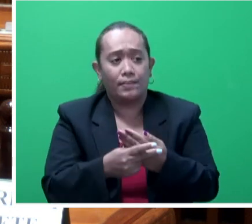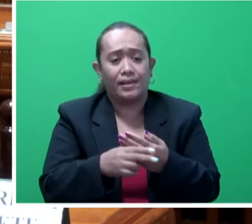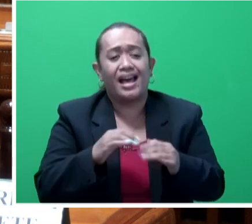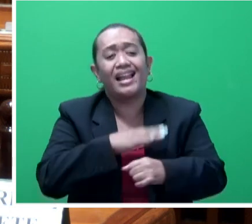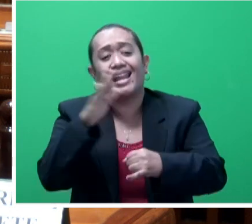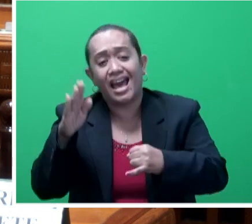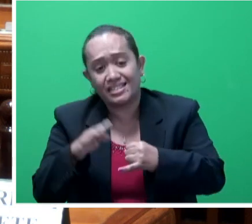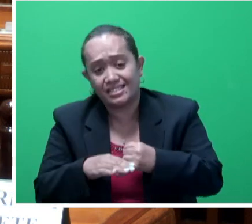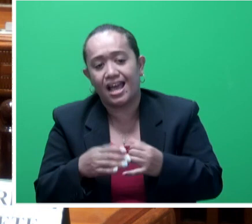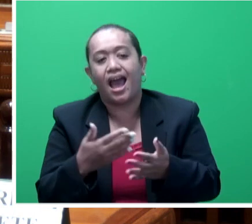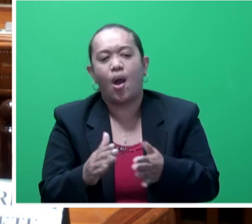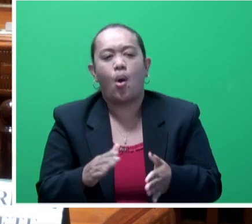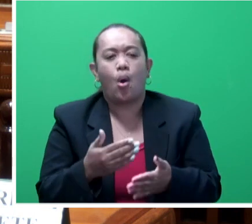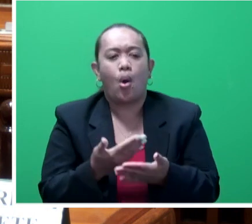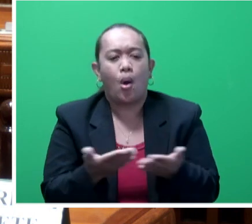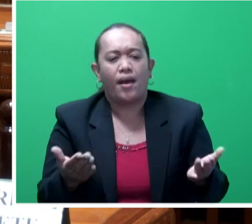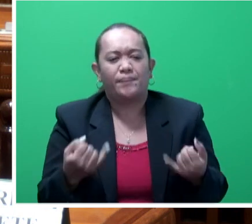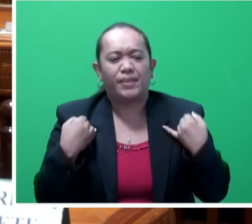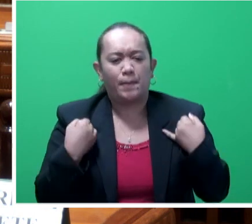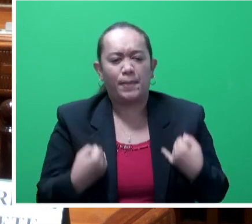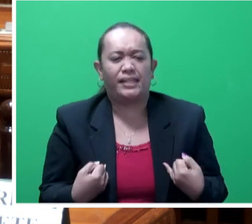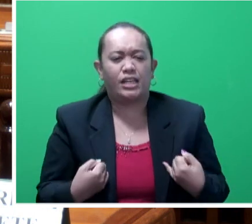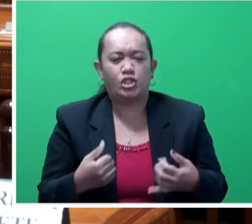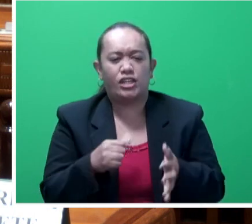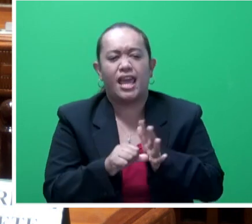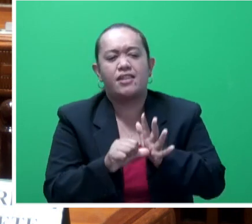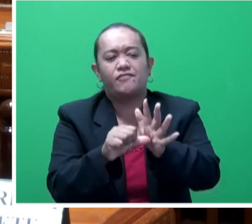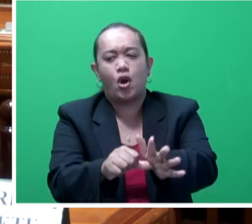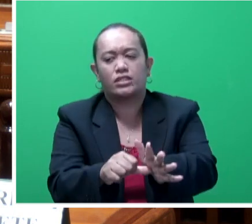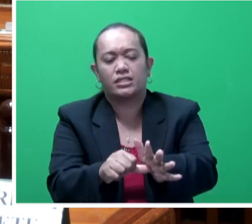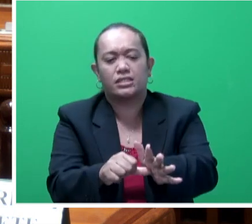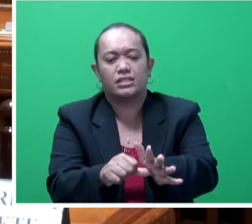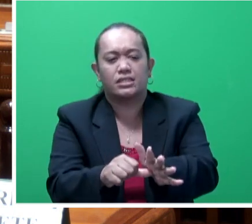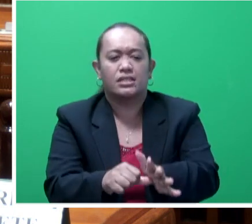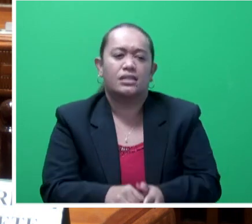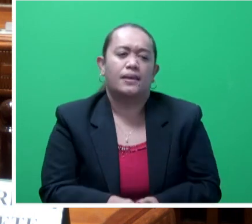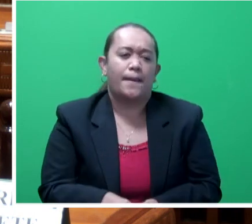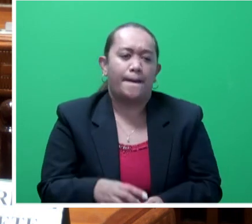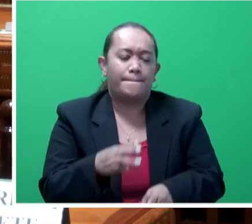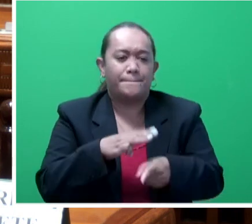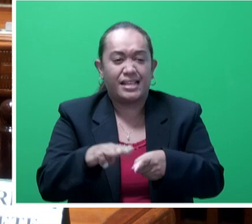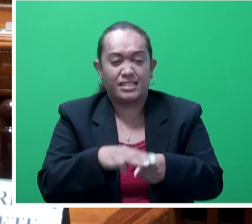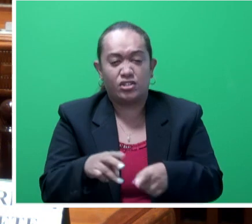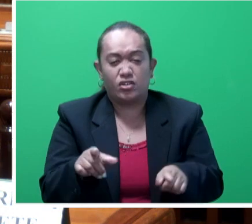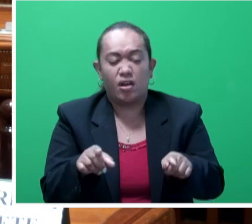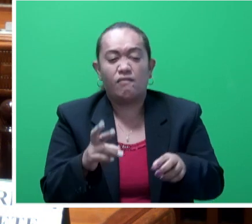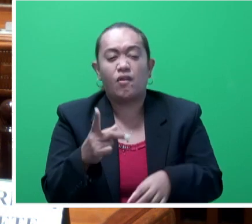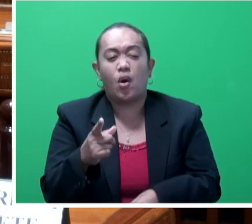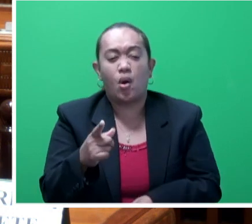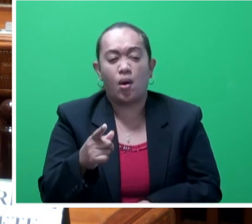the enforcement measures. This includes the nationwide breathalyzer and radar